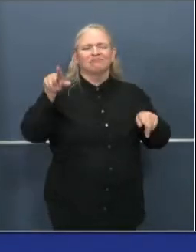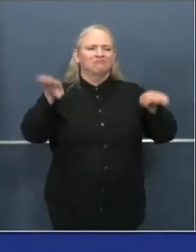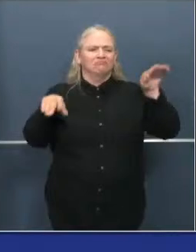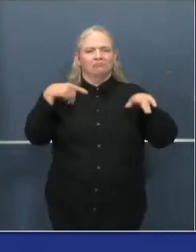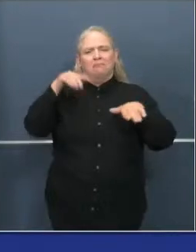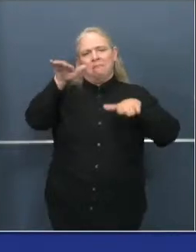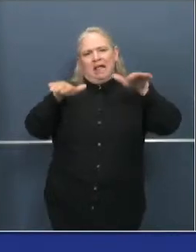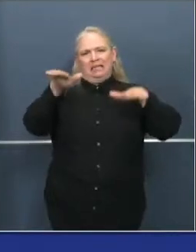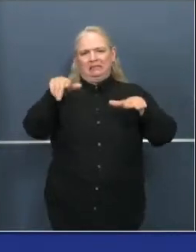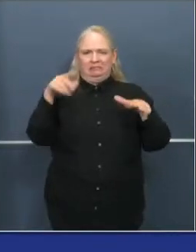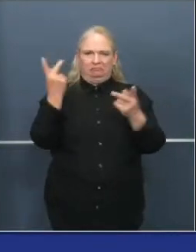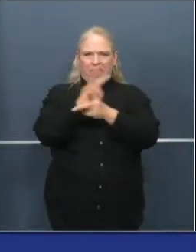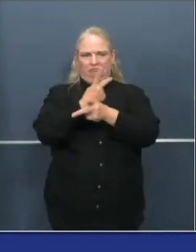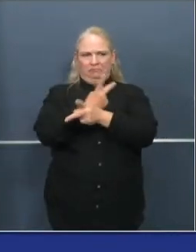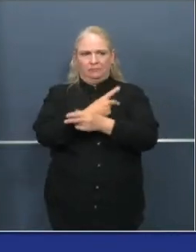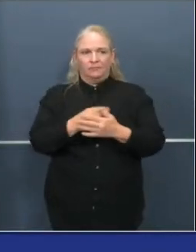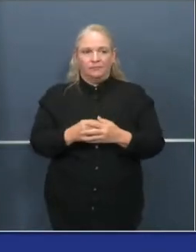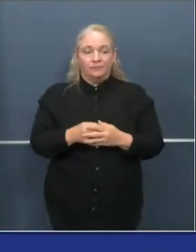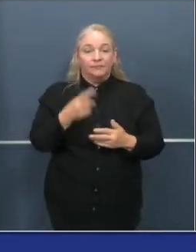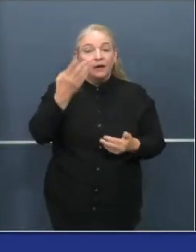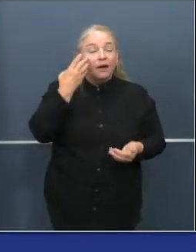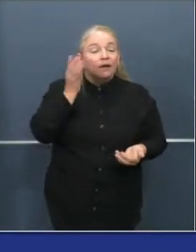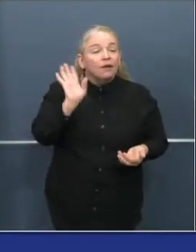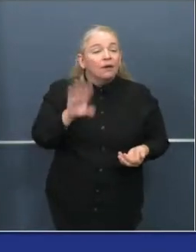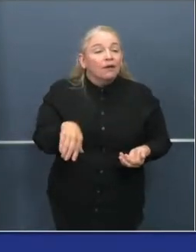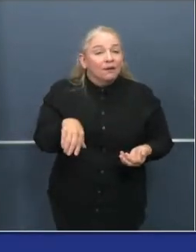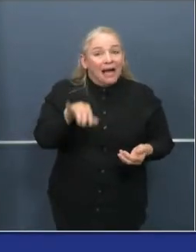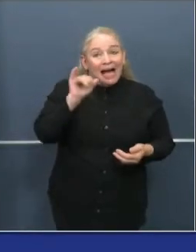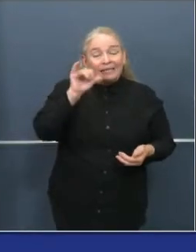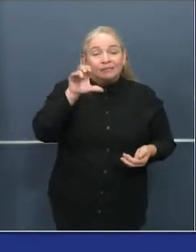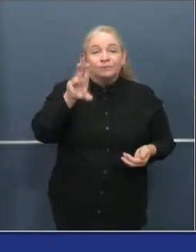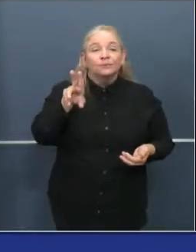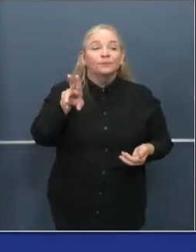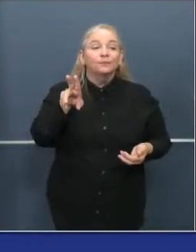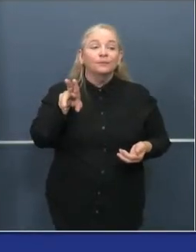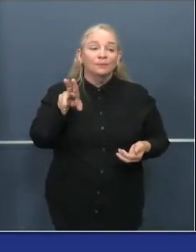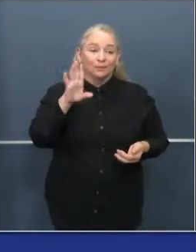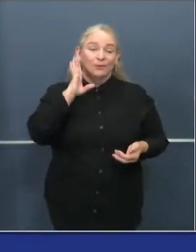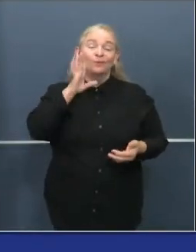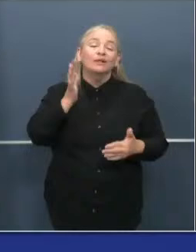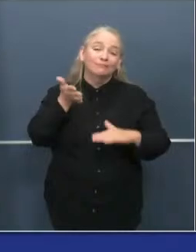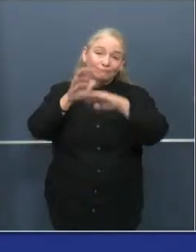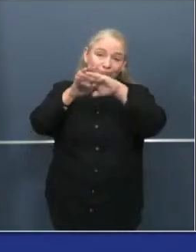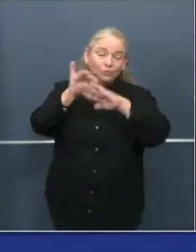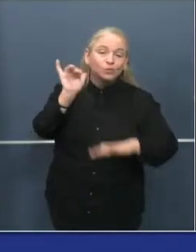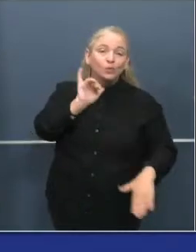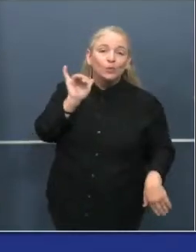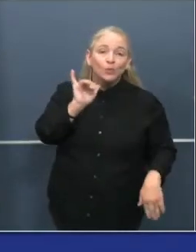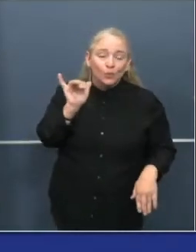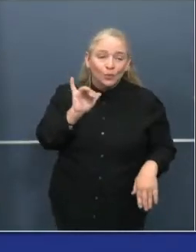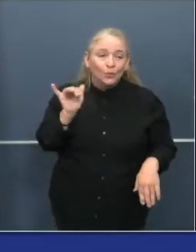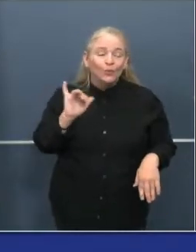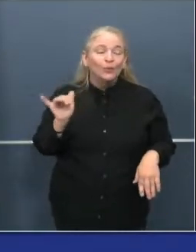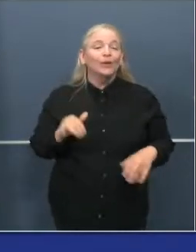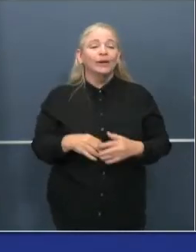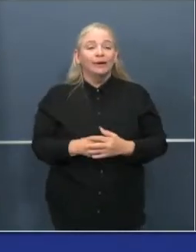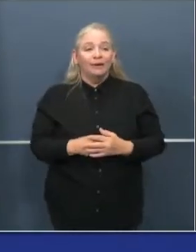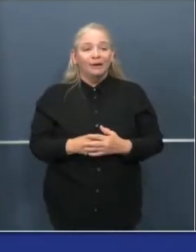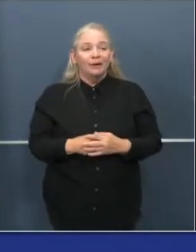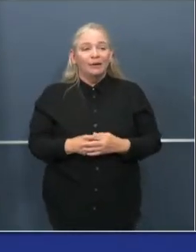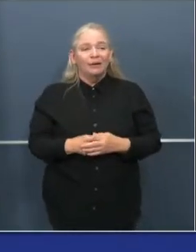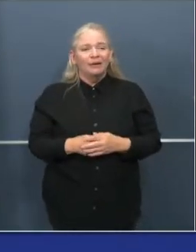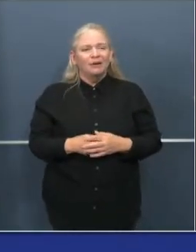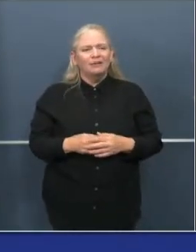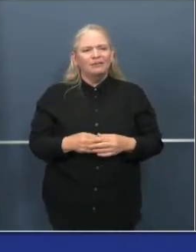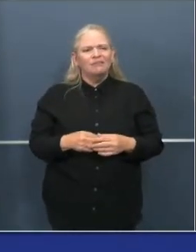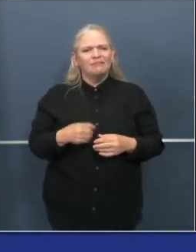was nice to see that ICU admissions went down modestly in a 24-hour period, went down